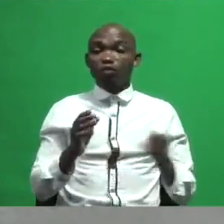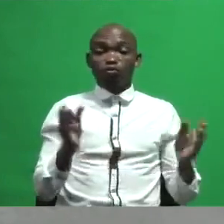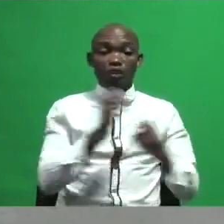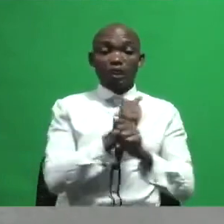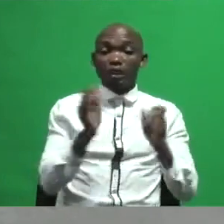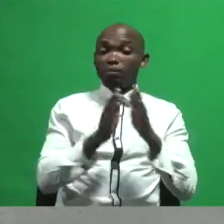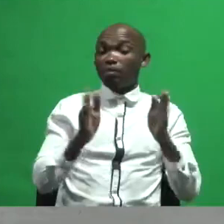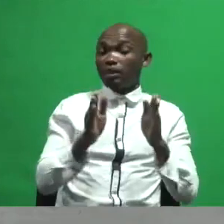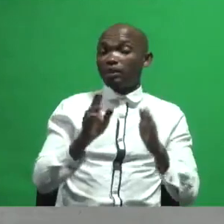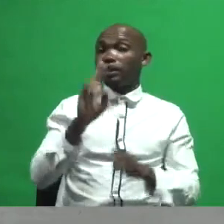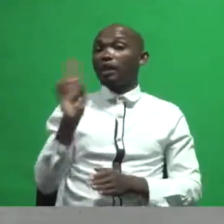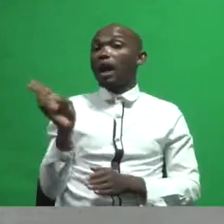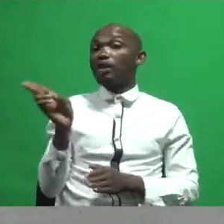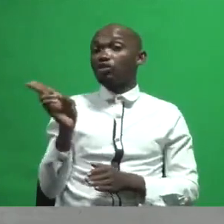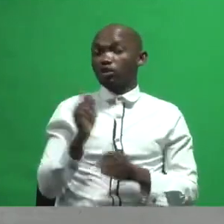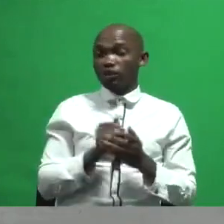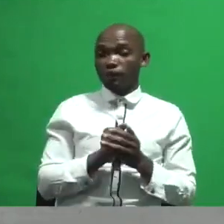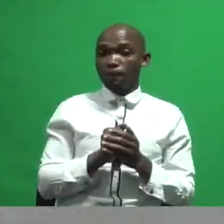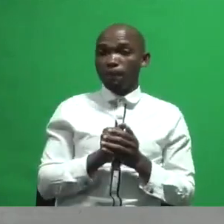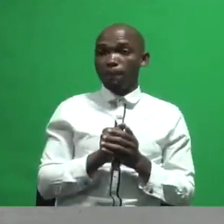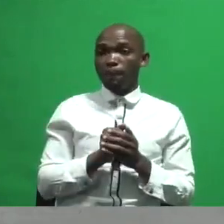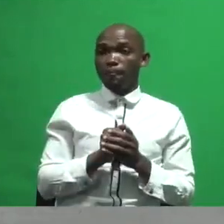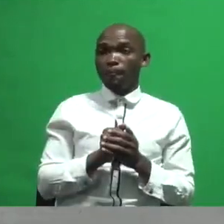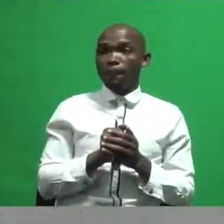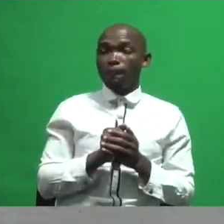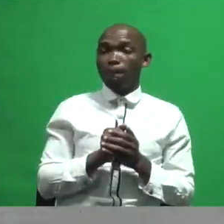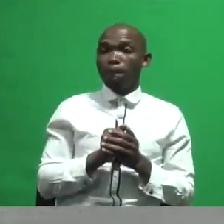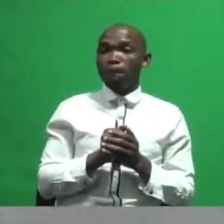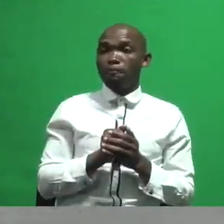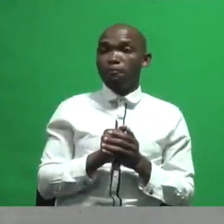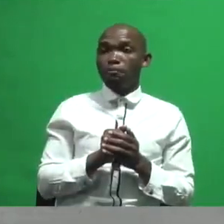hydrogen. Hydrogen here will be removed.